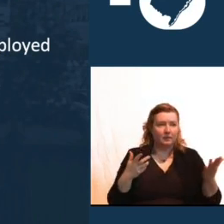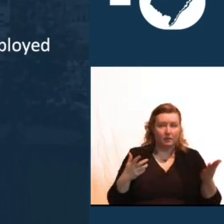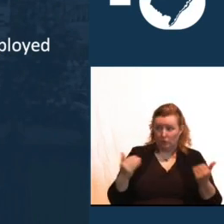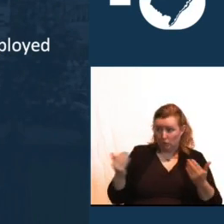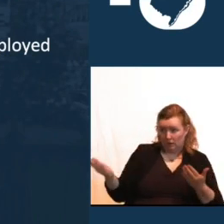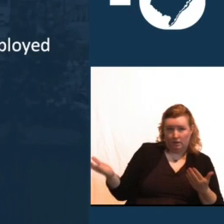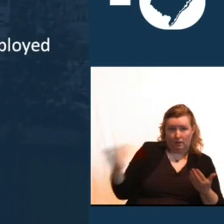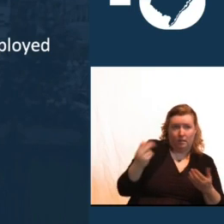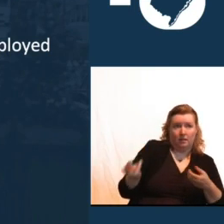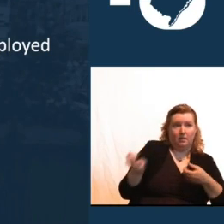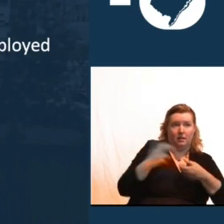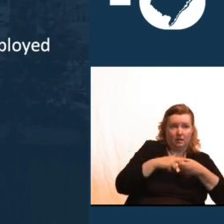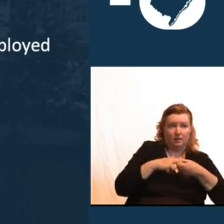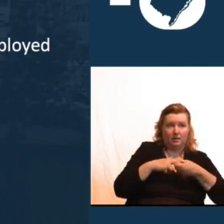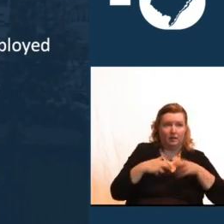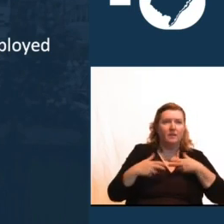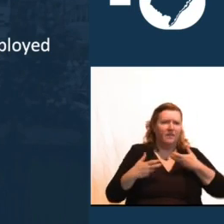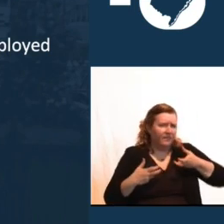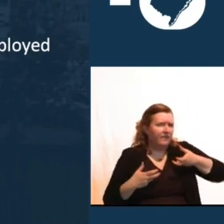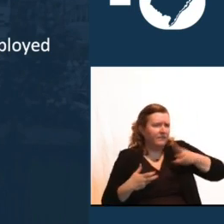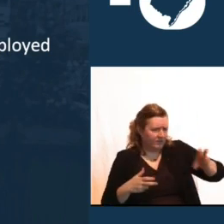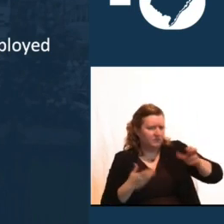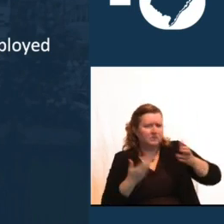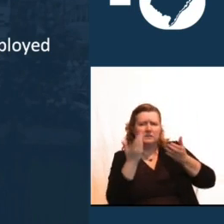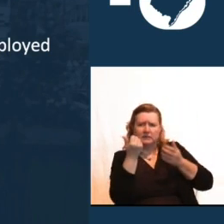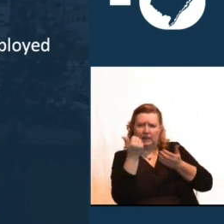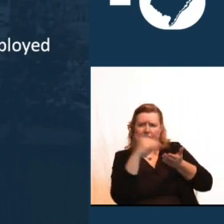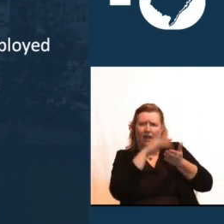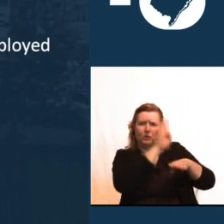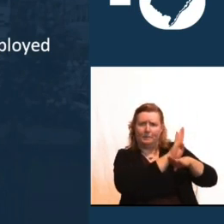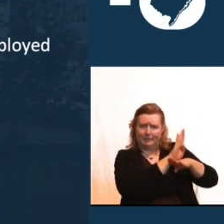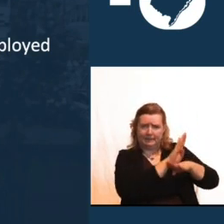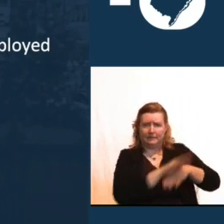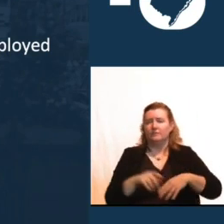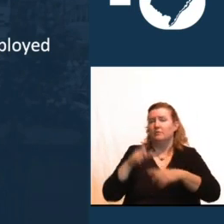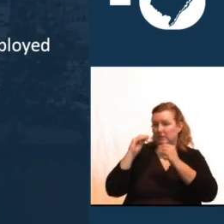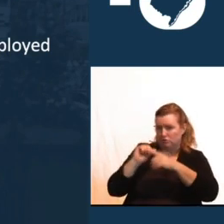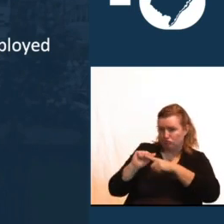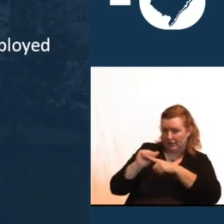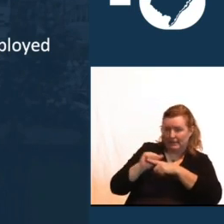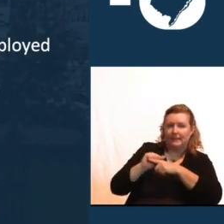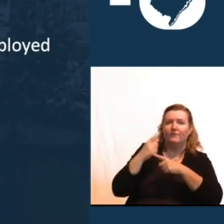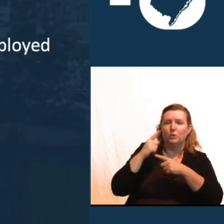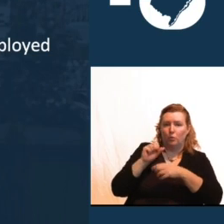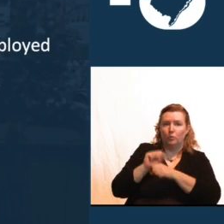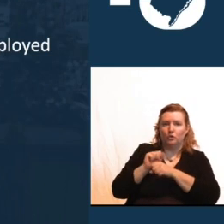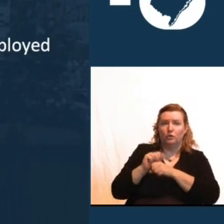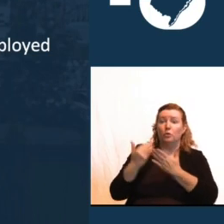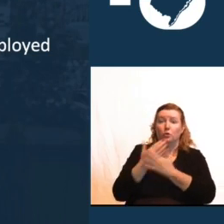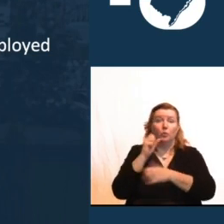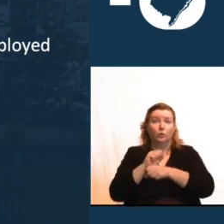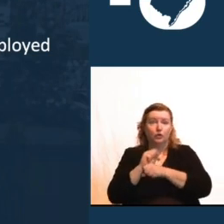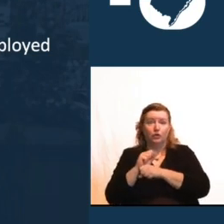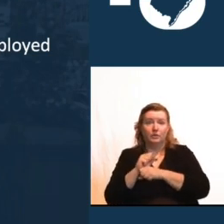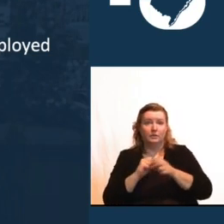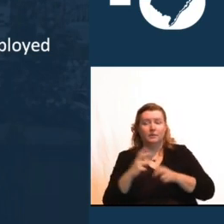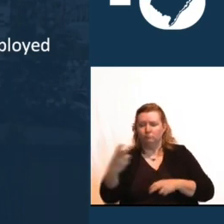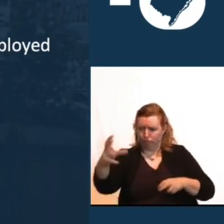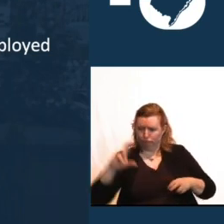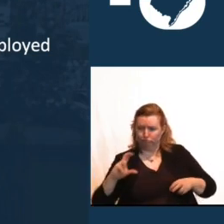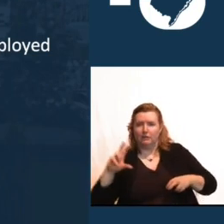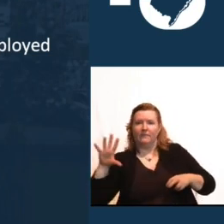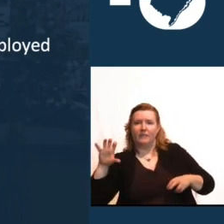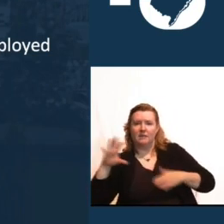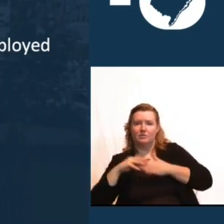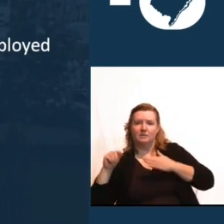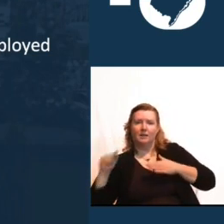and in turn, new employees received a direct $500 return to work benefit. The Department of Community Affairs